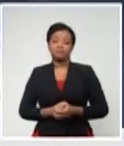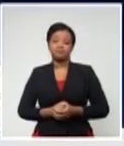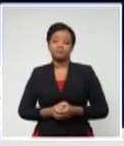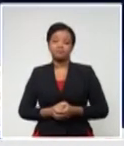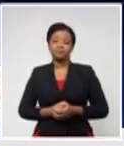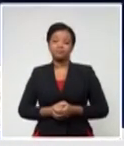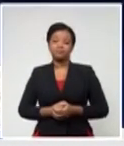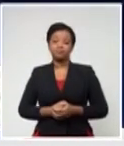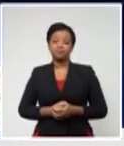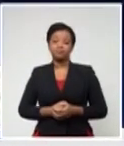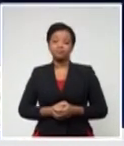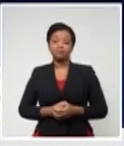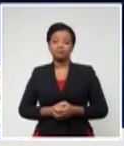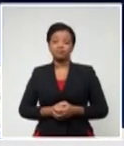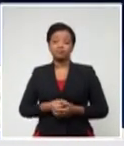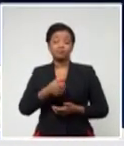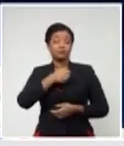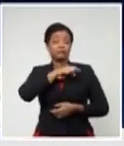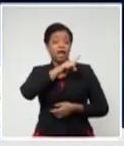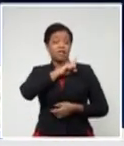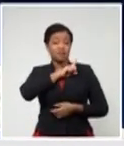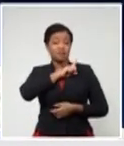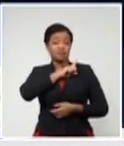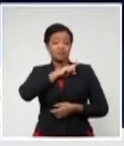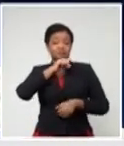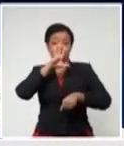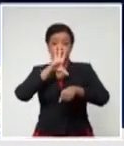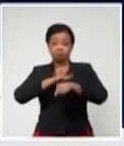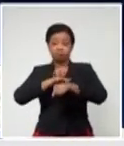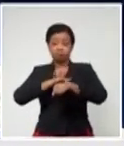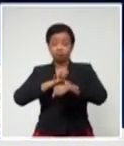284,581 cases were diagnosed yesterday.